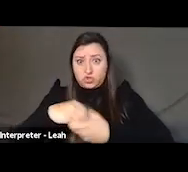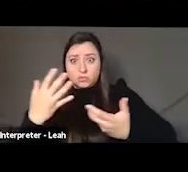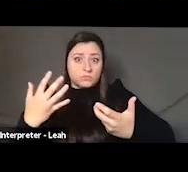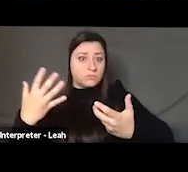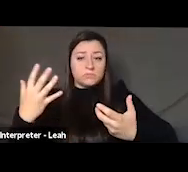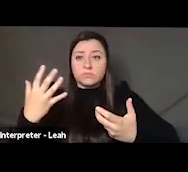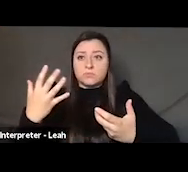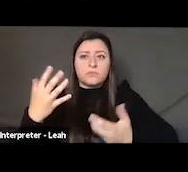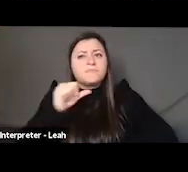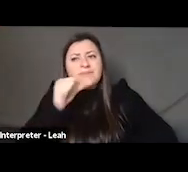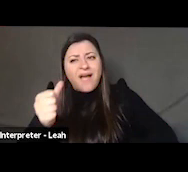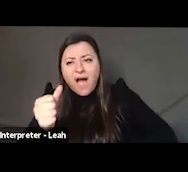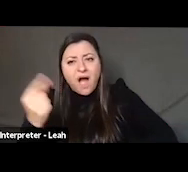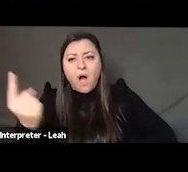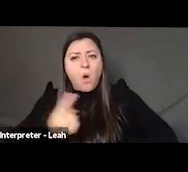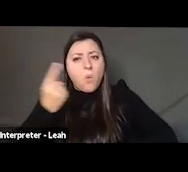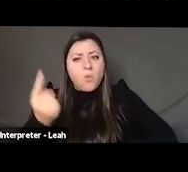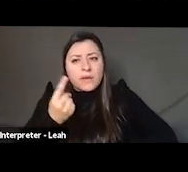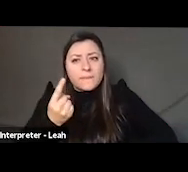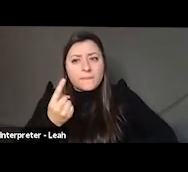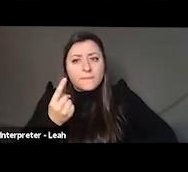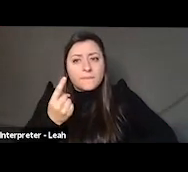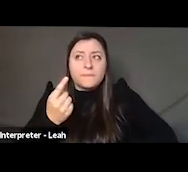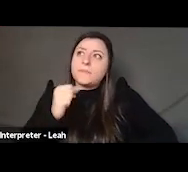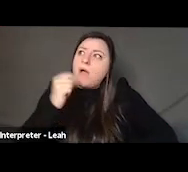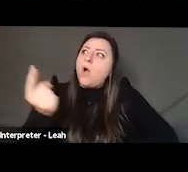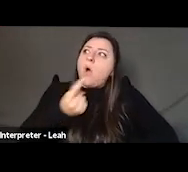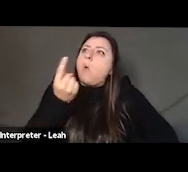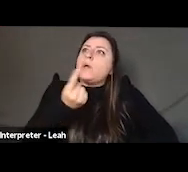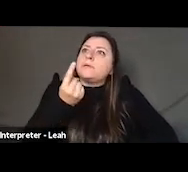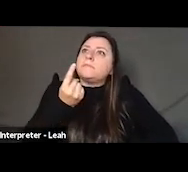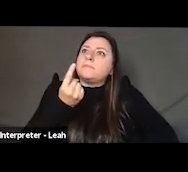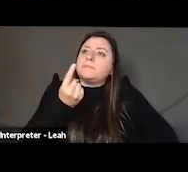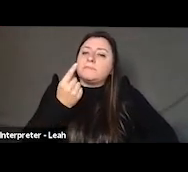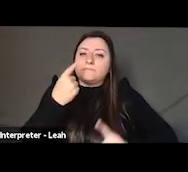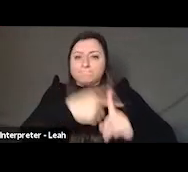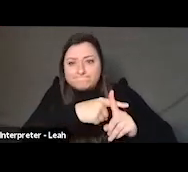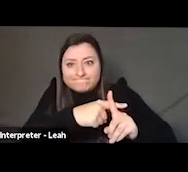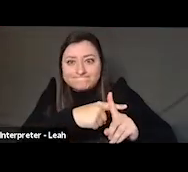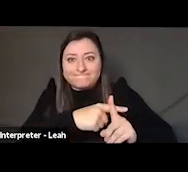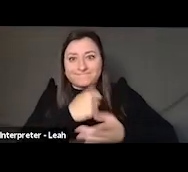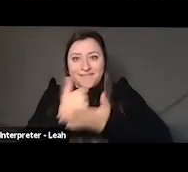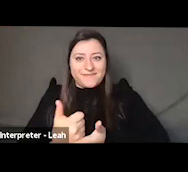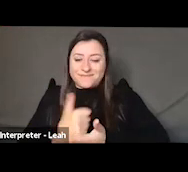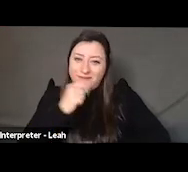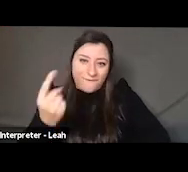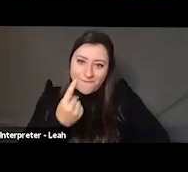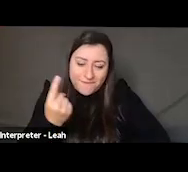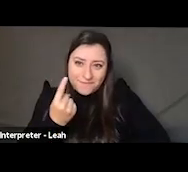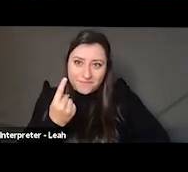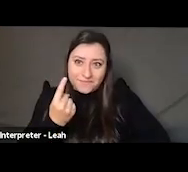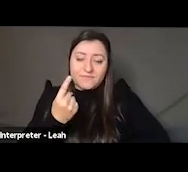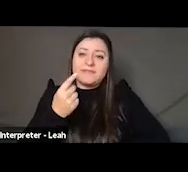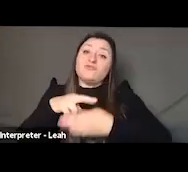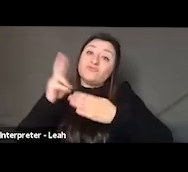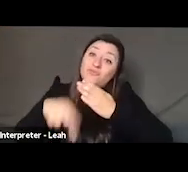interventionism weren't always very, didn't always have a positive impact on Lebanon. They resulted